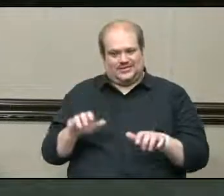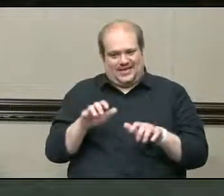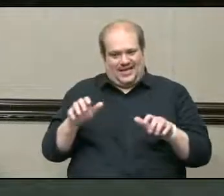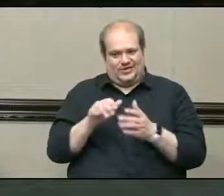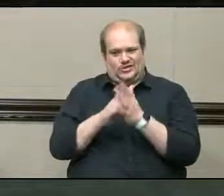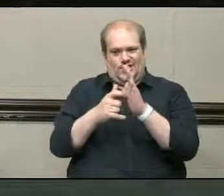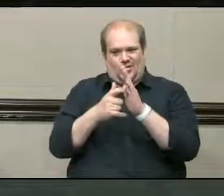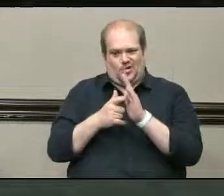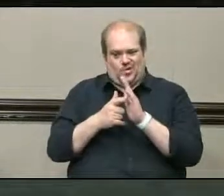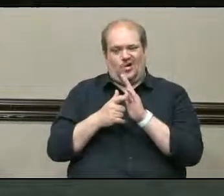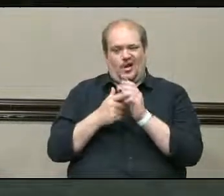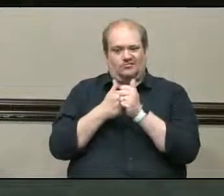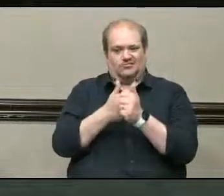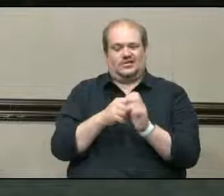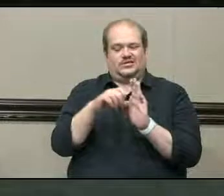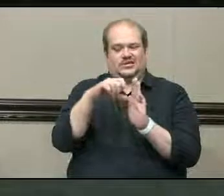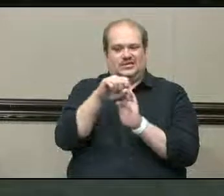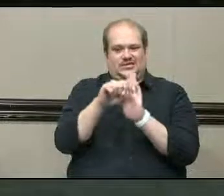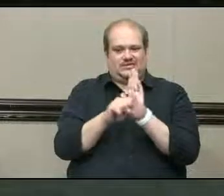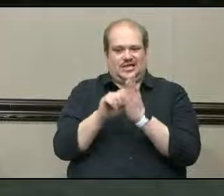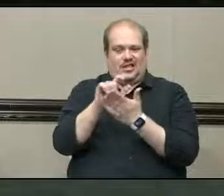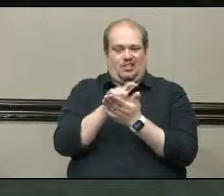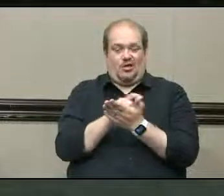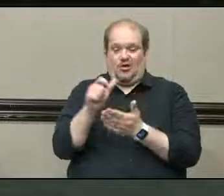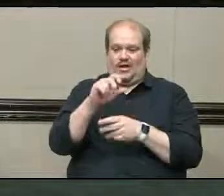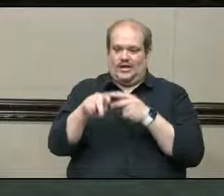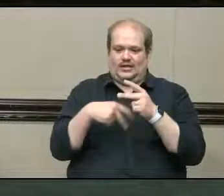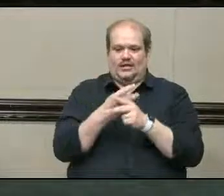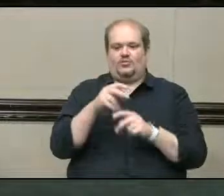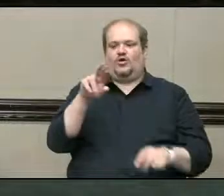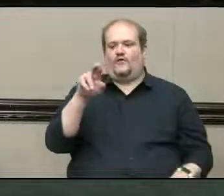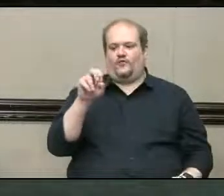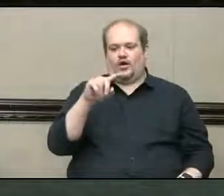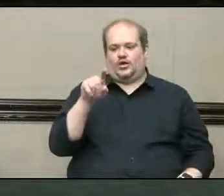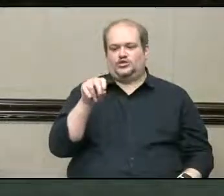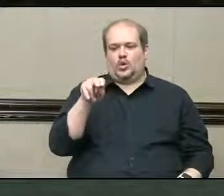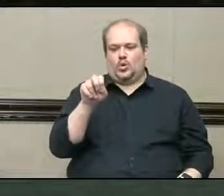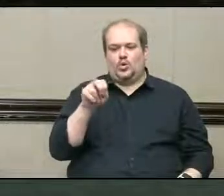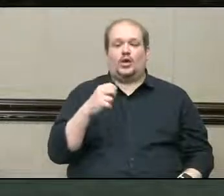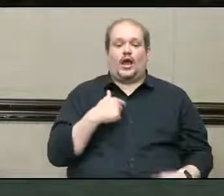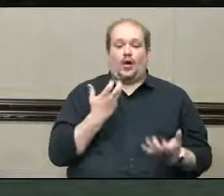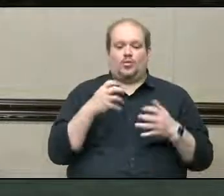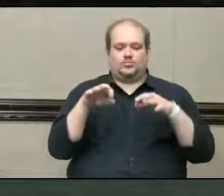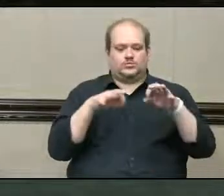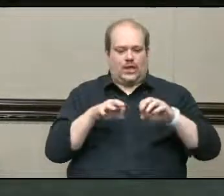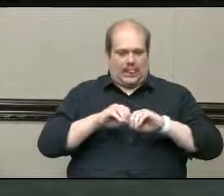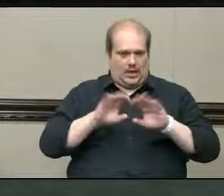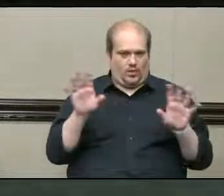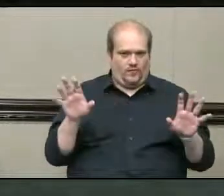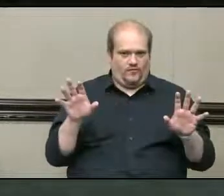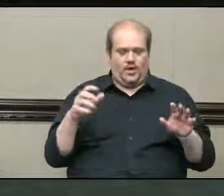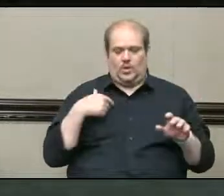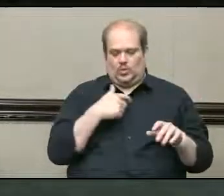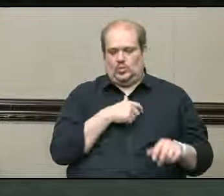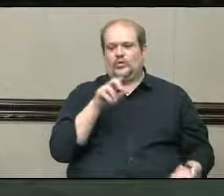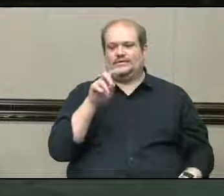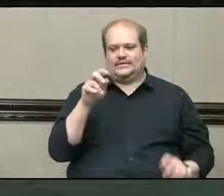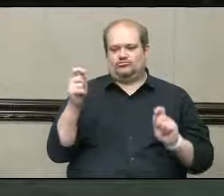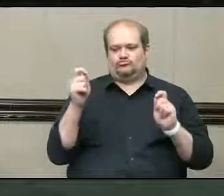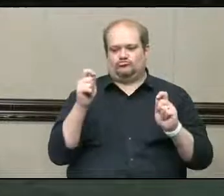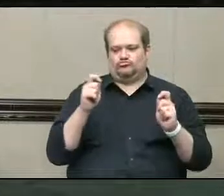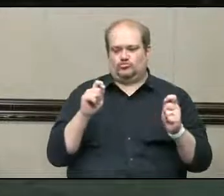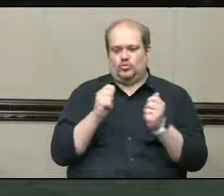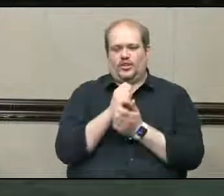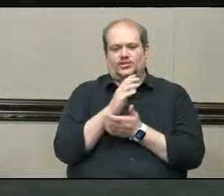as required by state law in any type of rezoning. And I want to clarify that we did make some changes